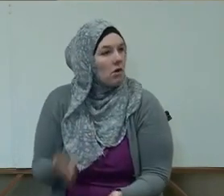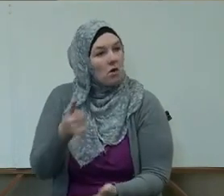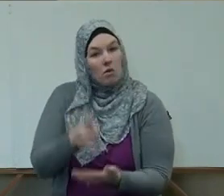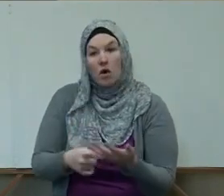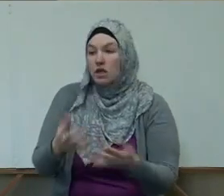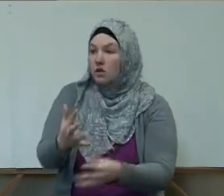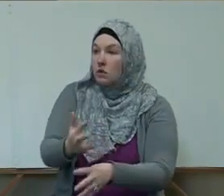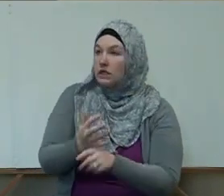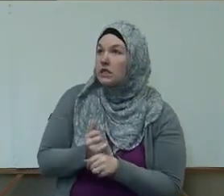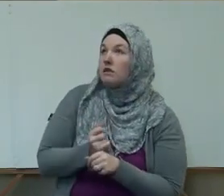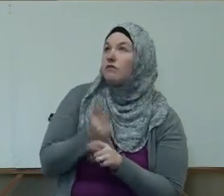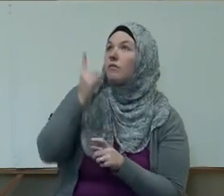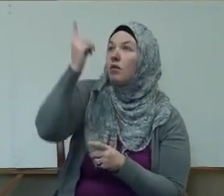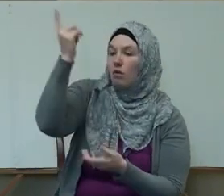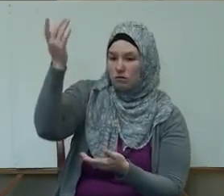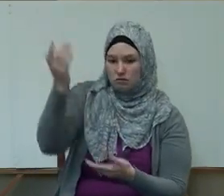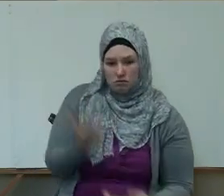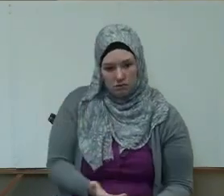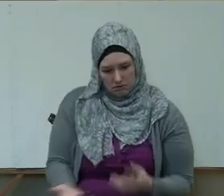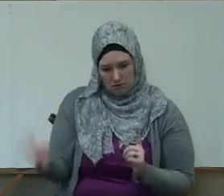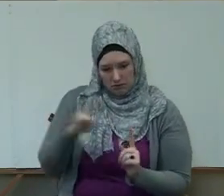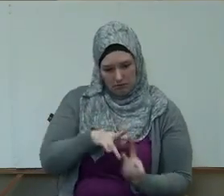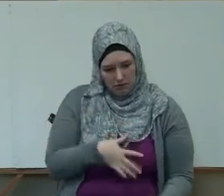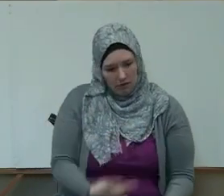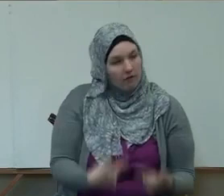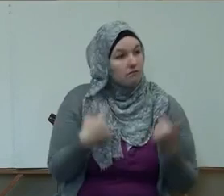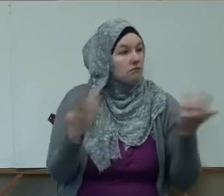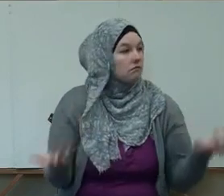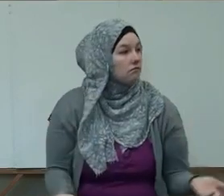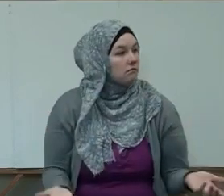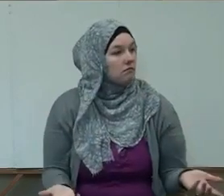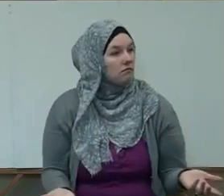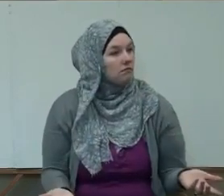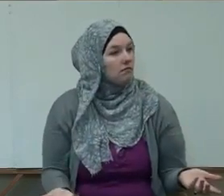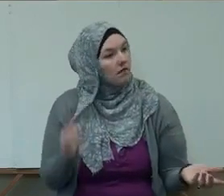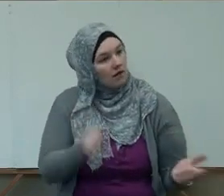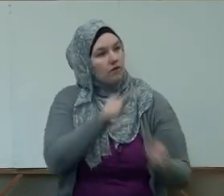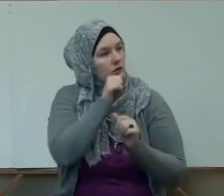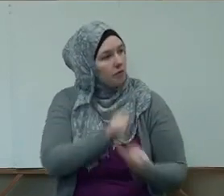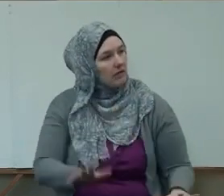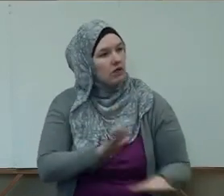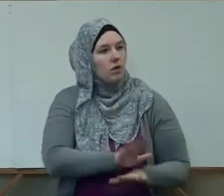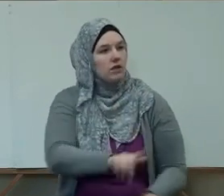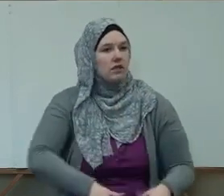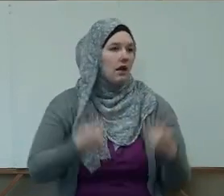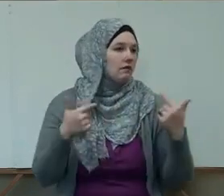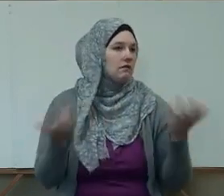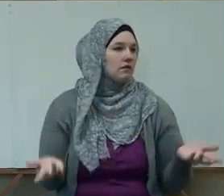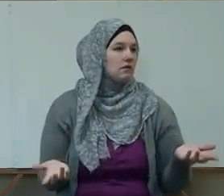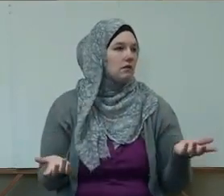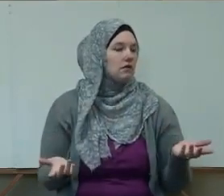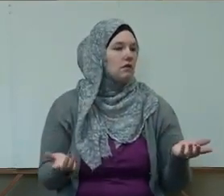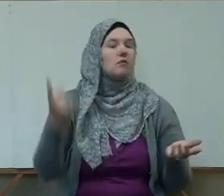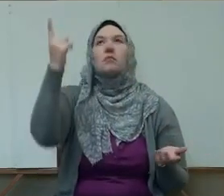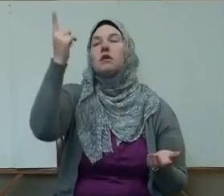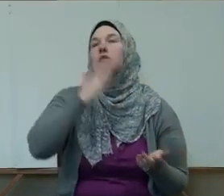received of revelation in his life, and that was the blessings of the Quran on his life. May Allah subhanahu wa ta'ala